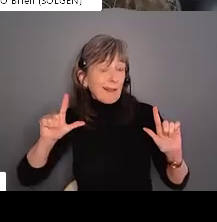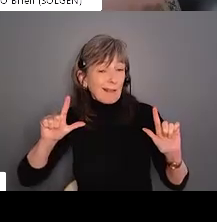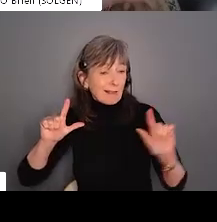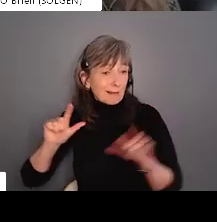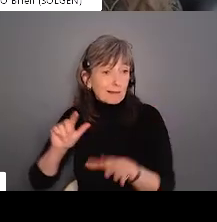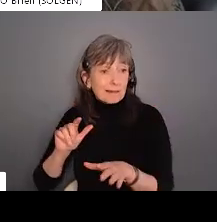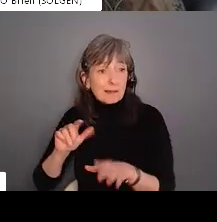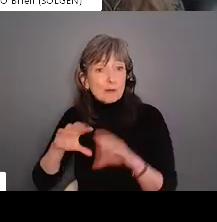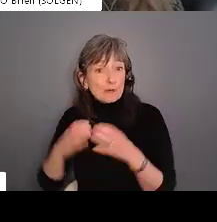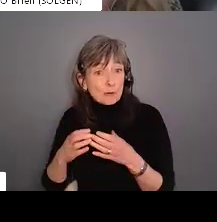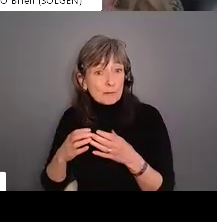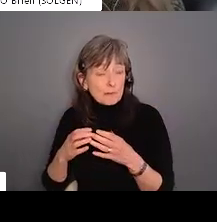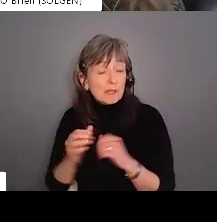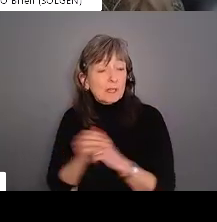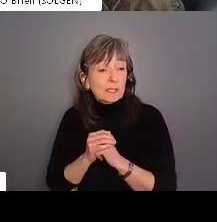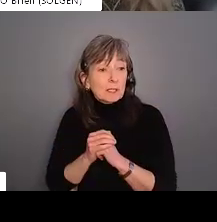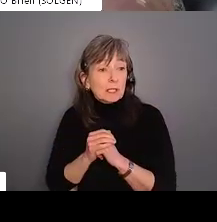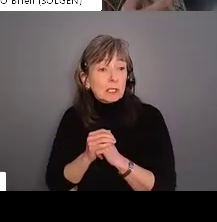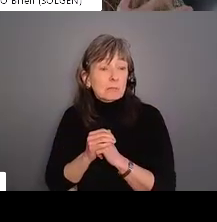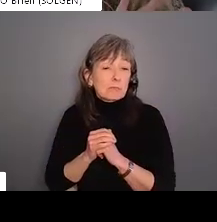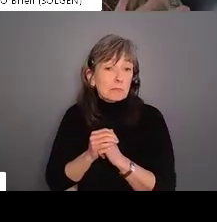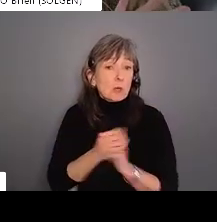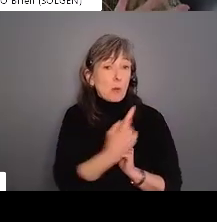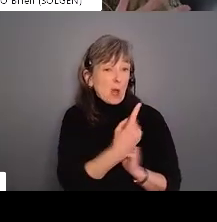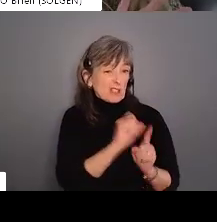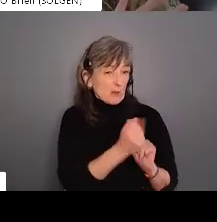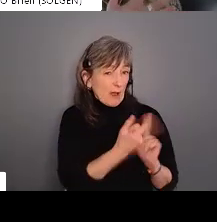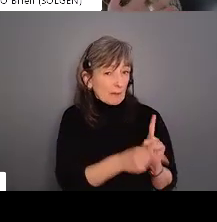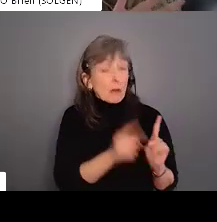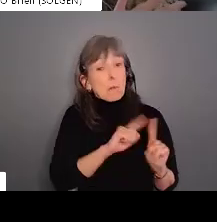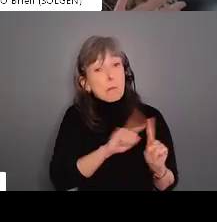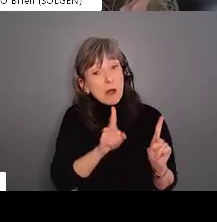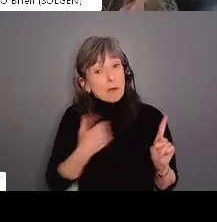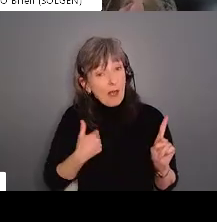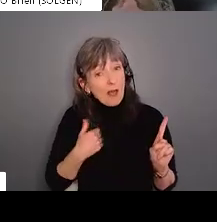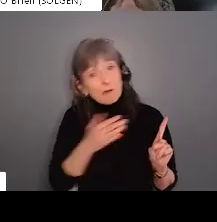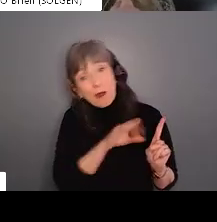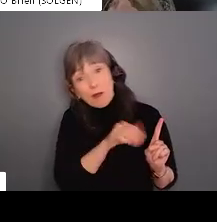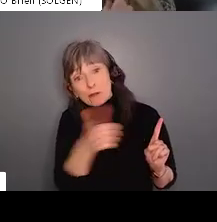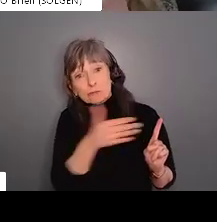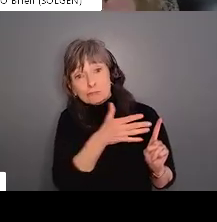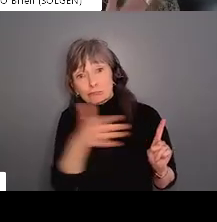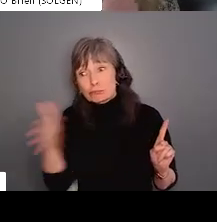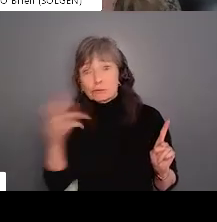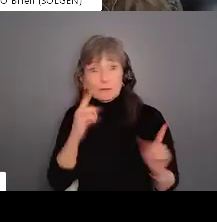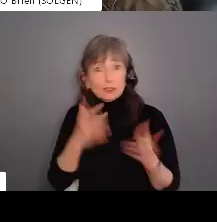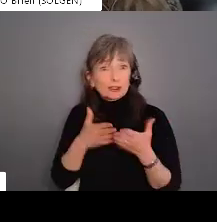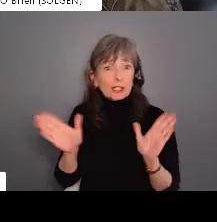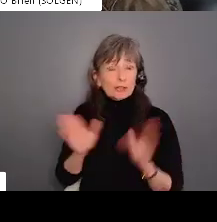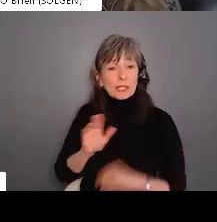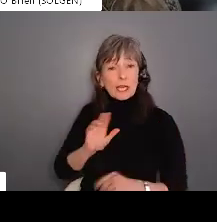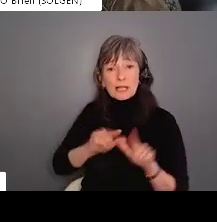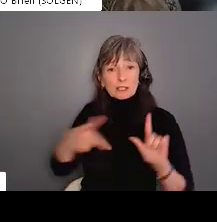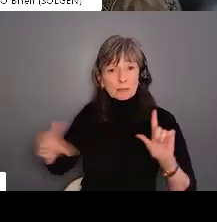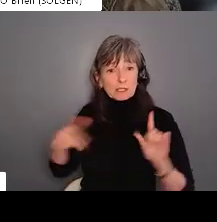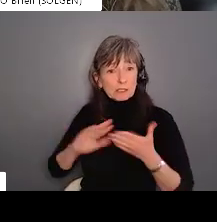did kind of a larger analysis looking at previously reviewed cases involving the LGBT community. And so we have this chapter